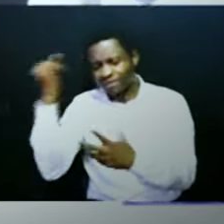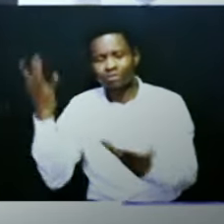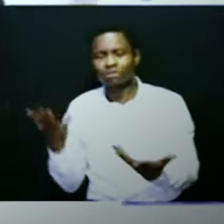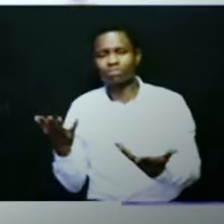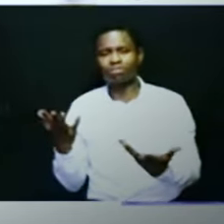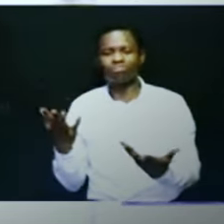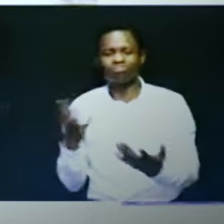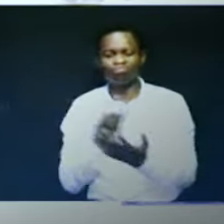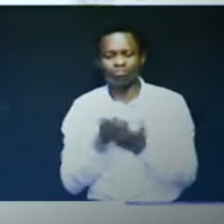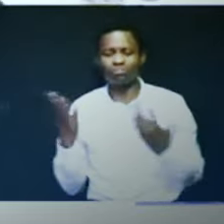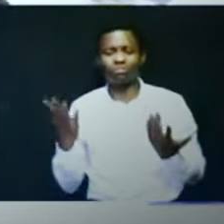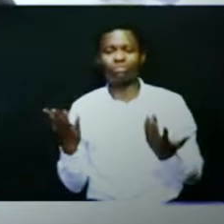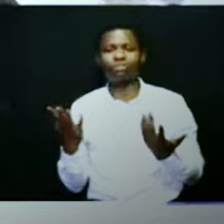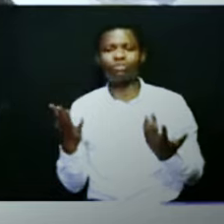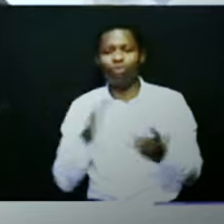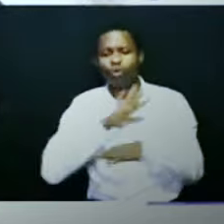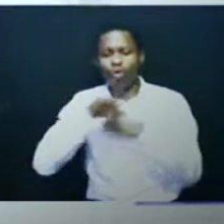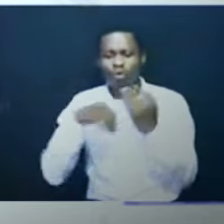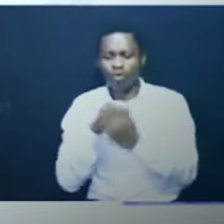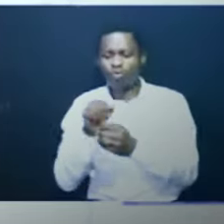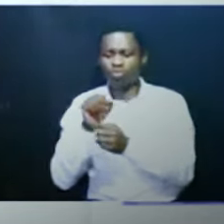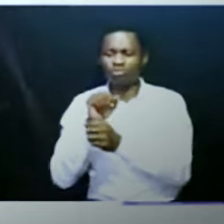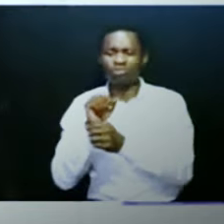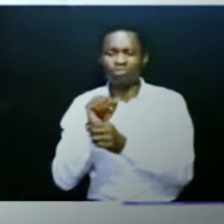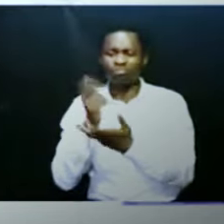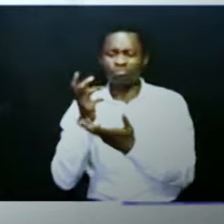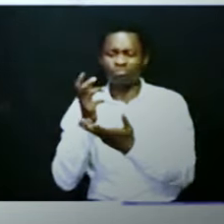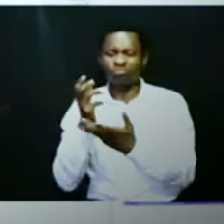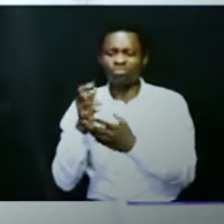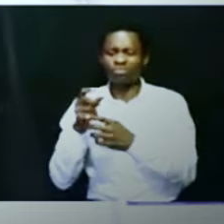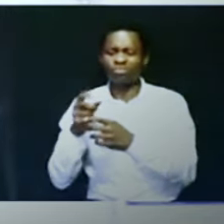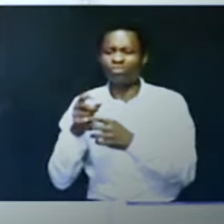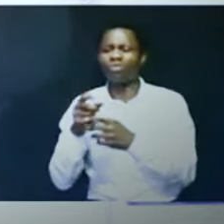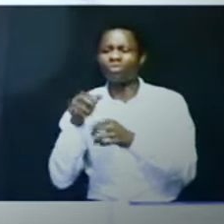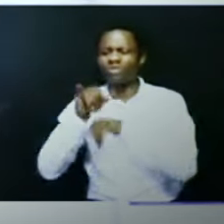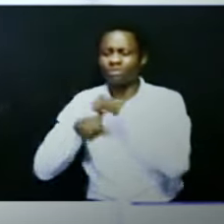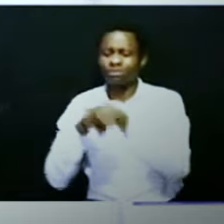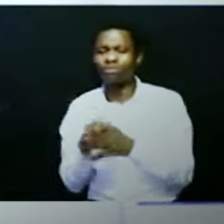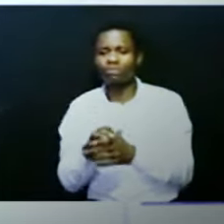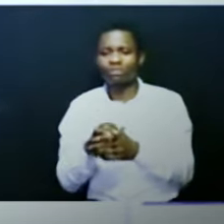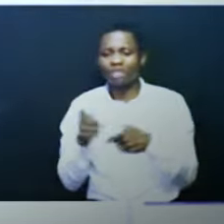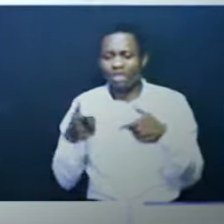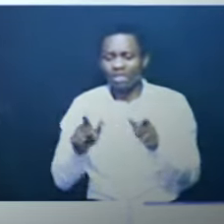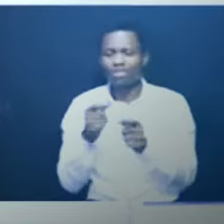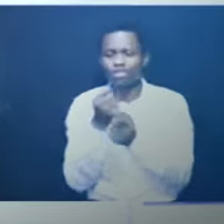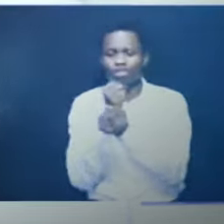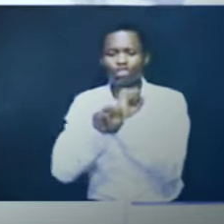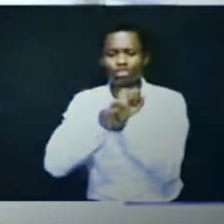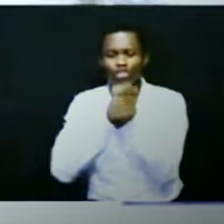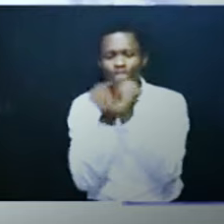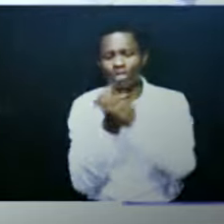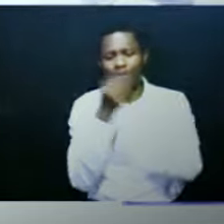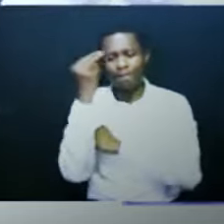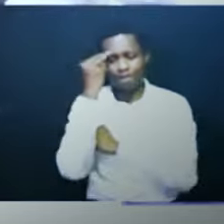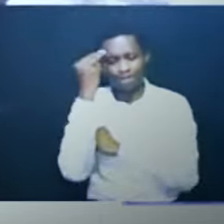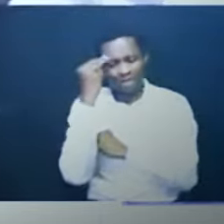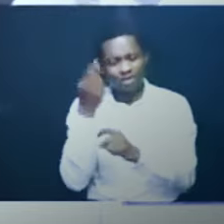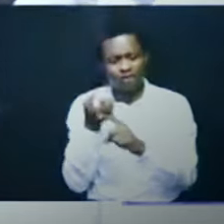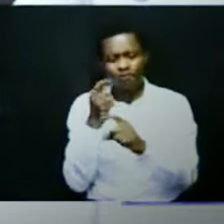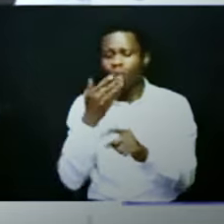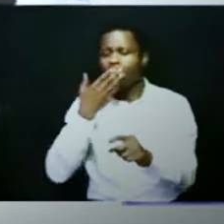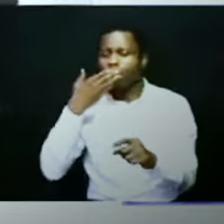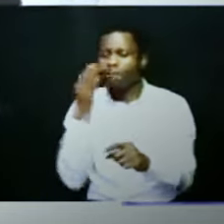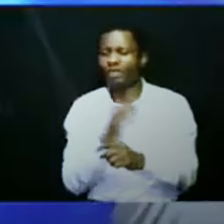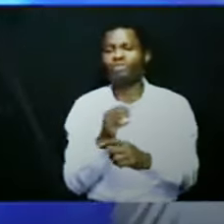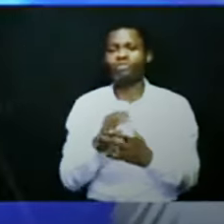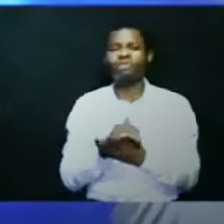superstition. Let us emancipate our minds from this slavish mentality.